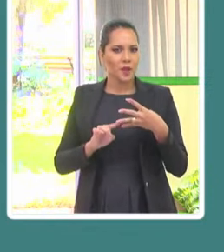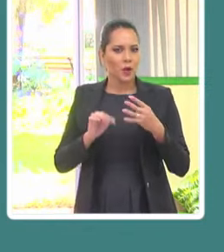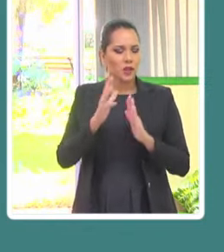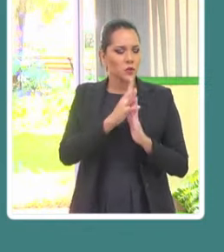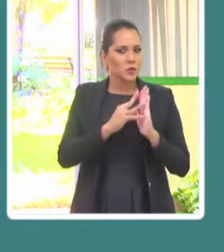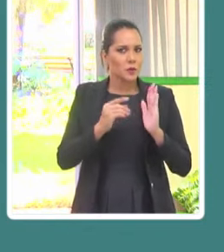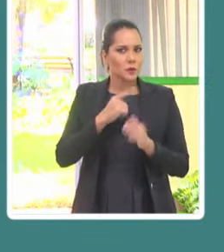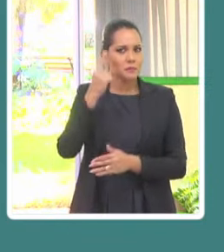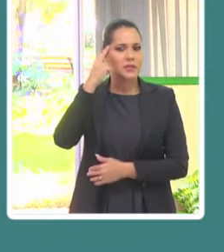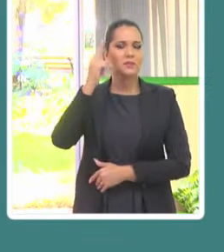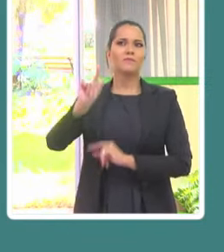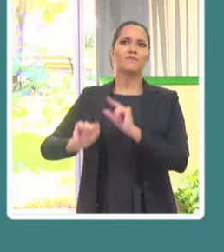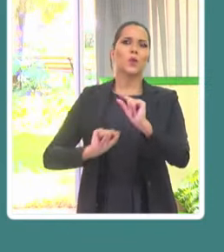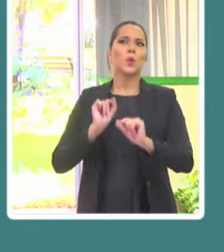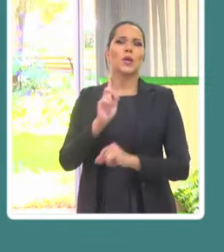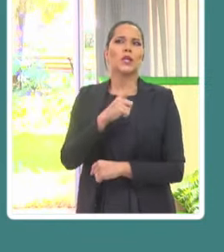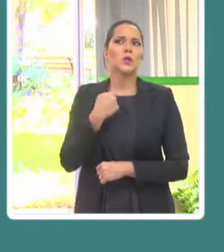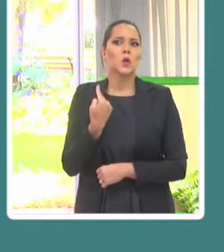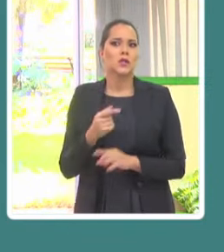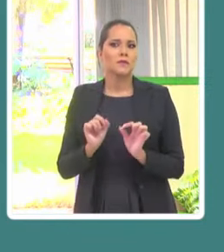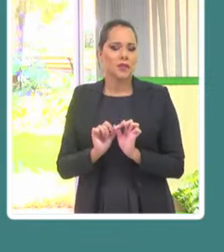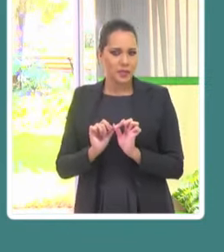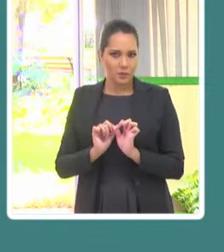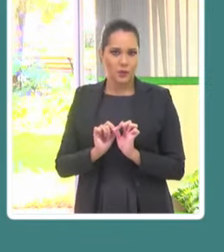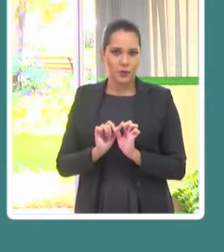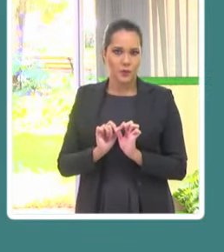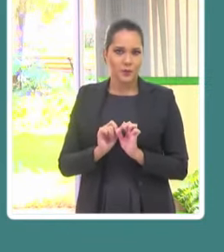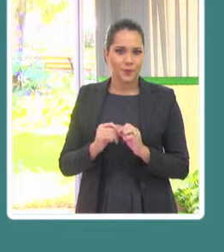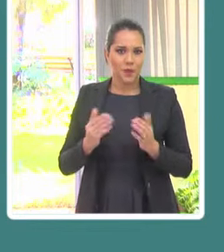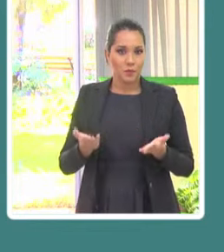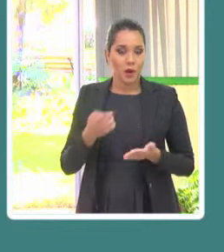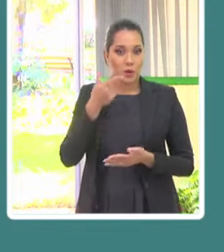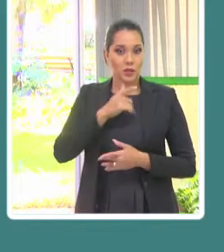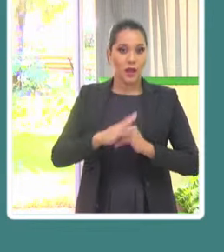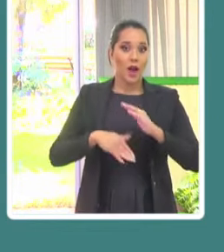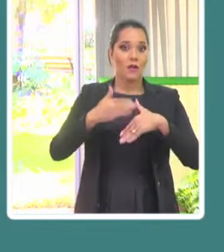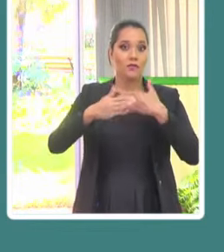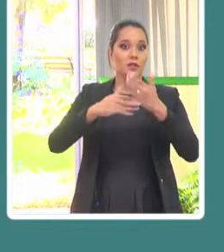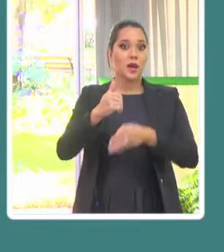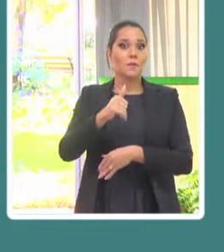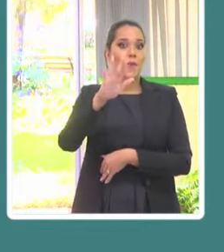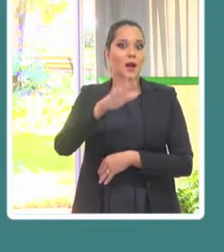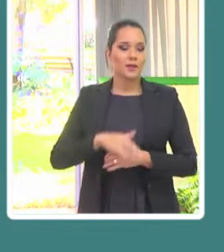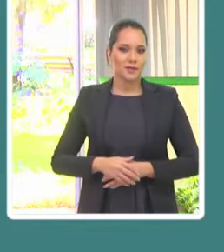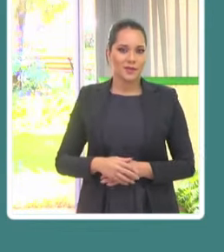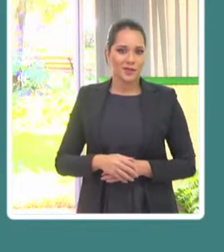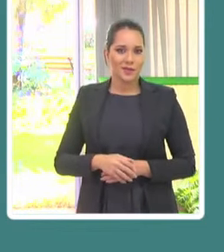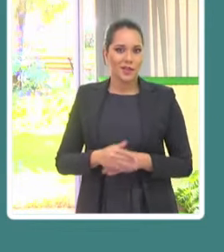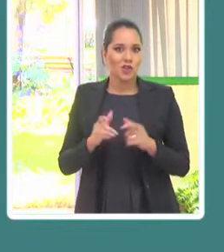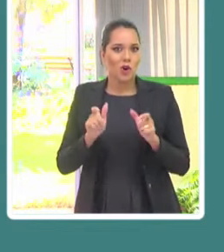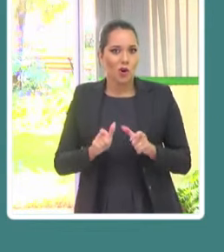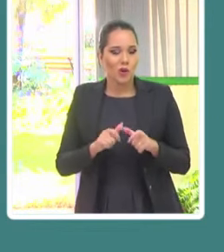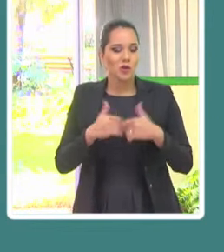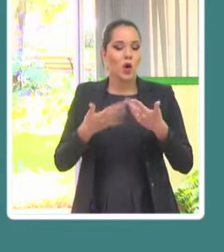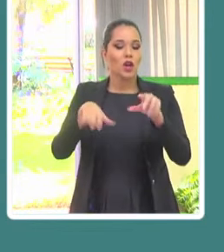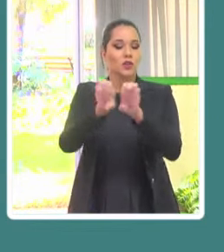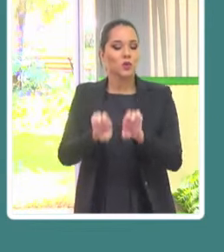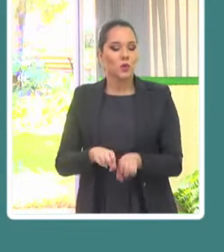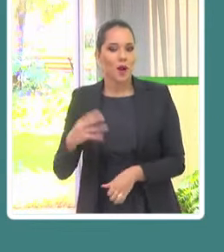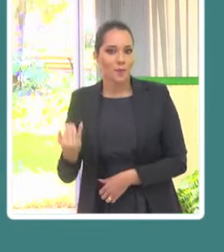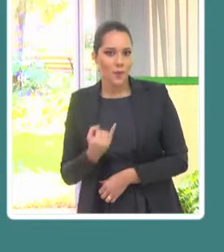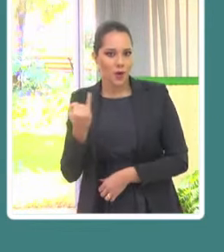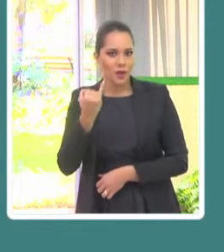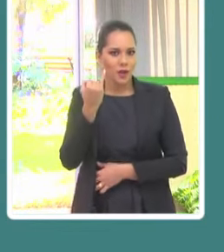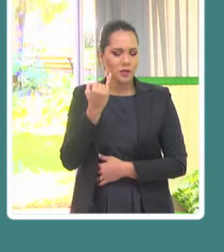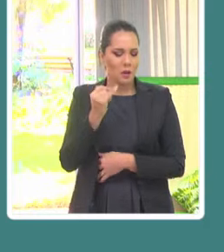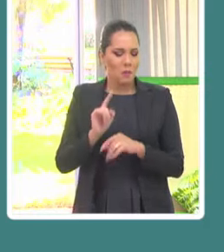do to move from what we are, where we are? Yes, infrastructure is important, but if we have to have